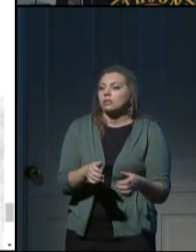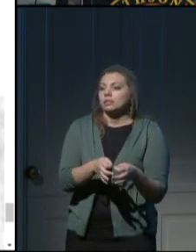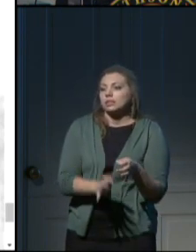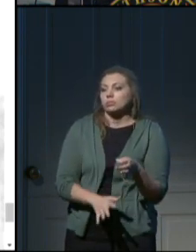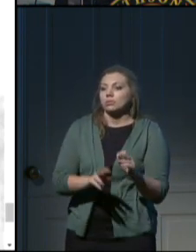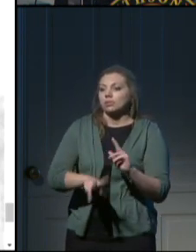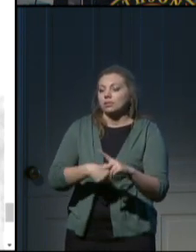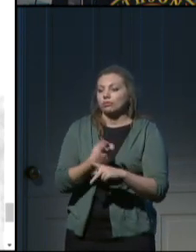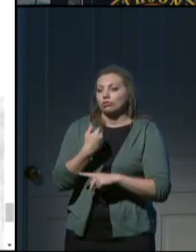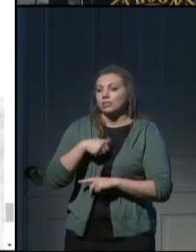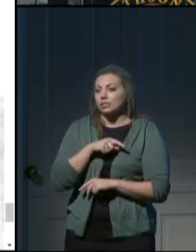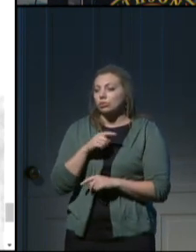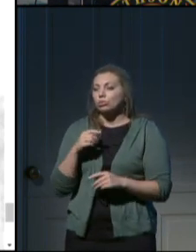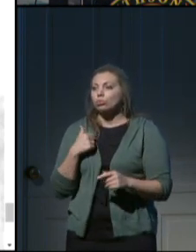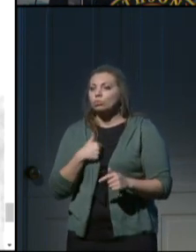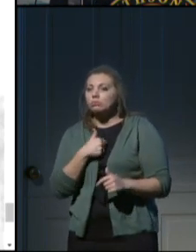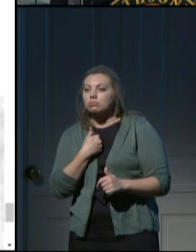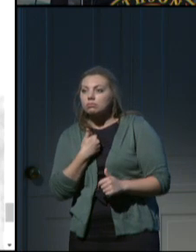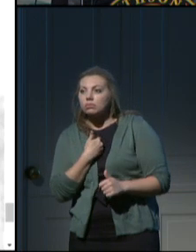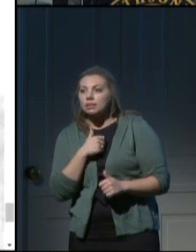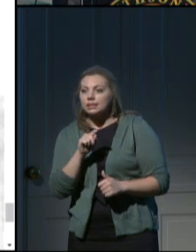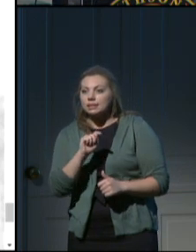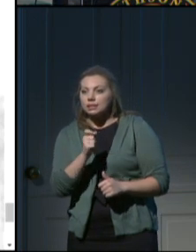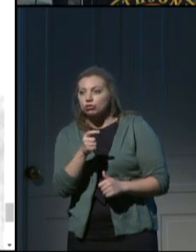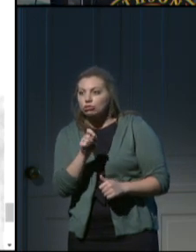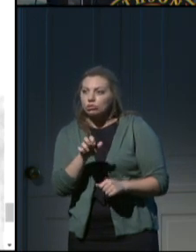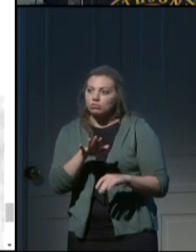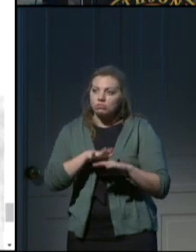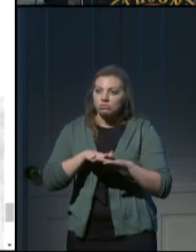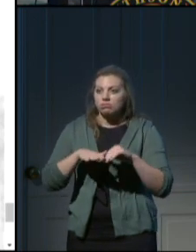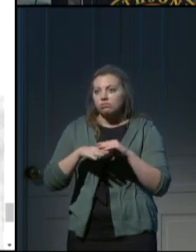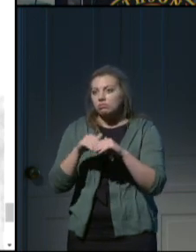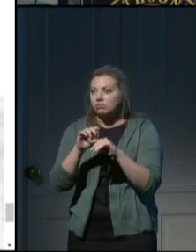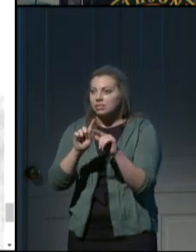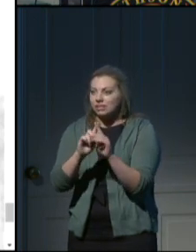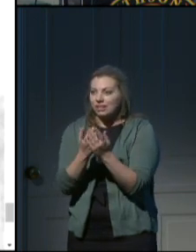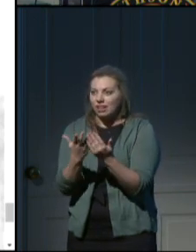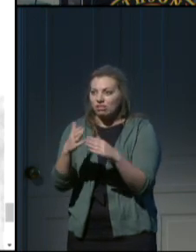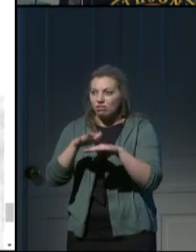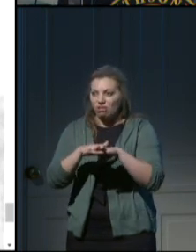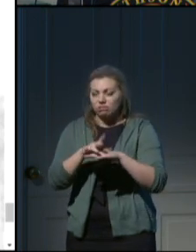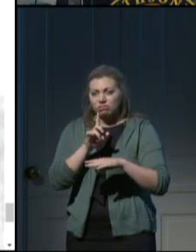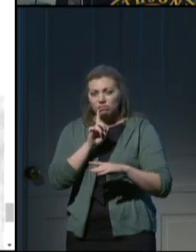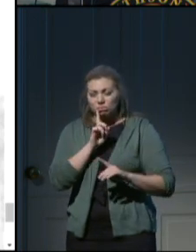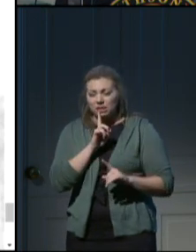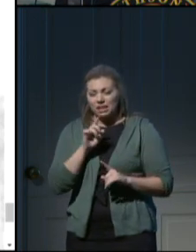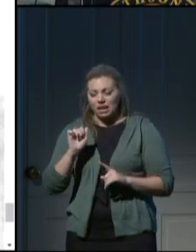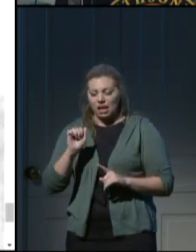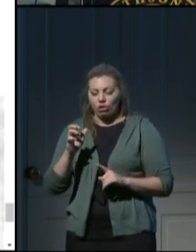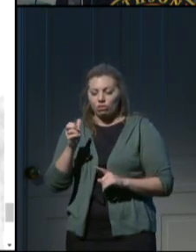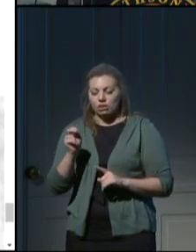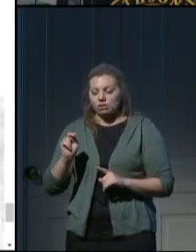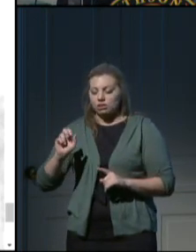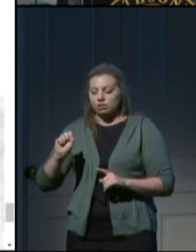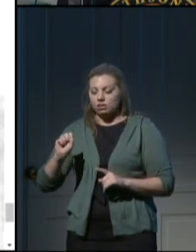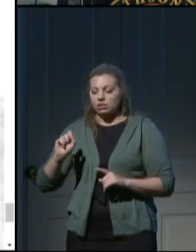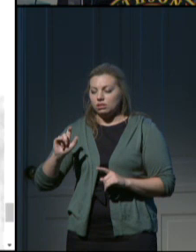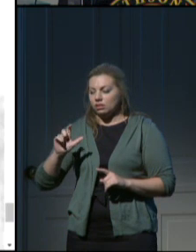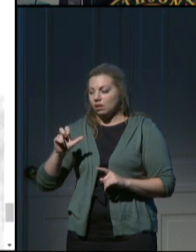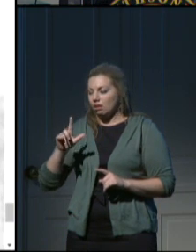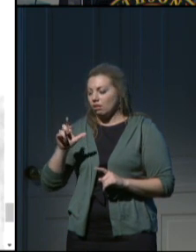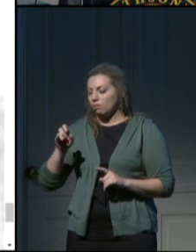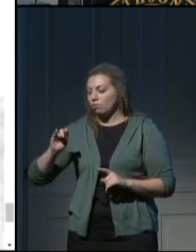we put our own textures and everything else on it. Or Aaron Steckelberg just spent an enormous amount of time doing wonderful work on